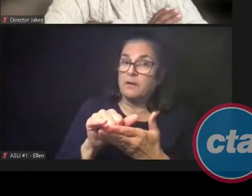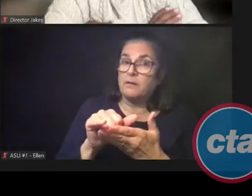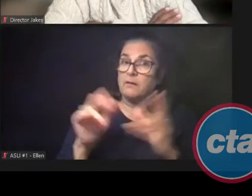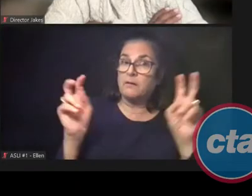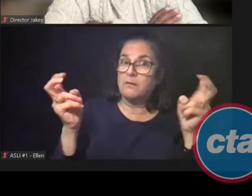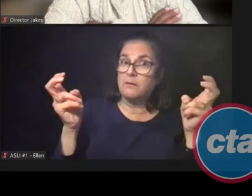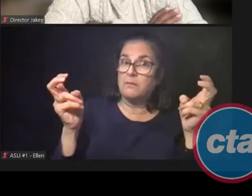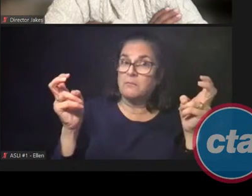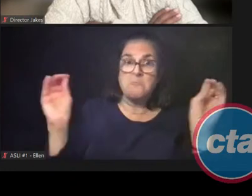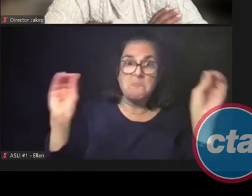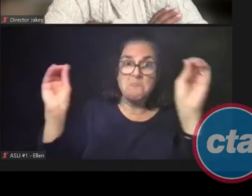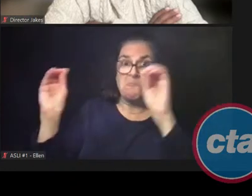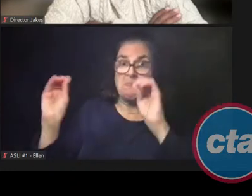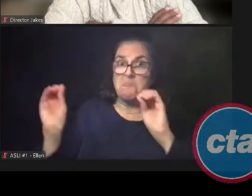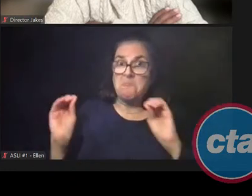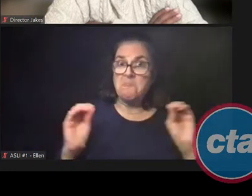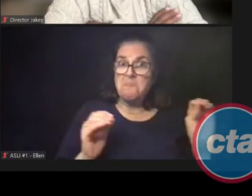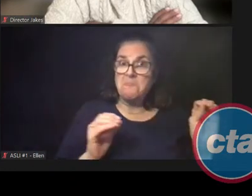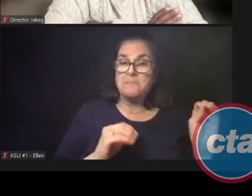No?